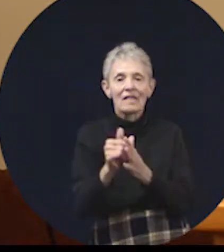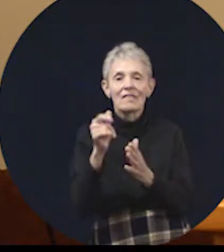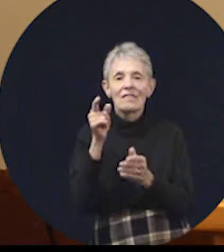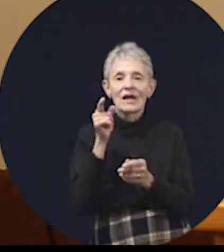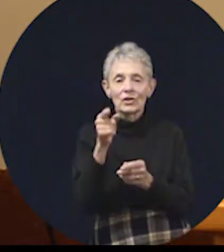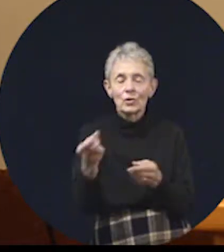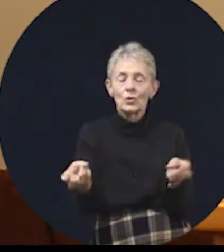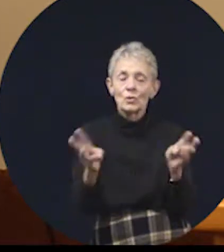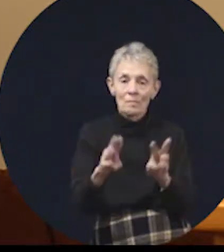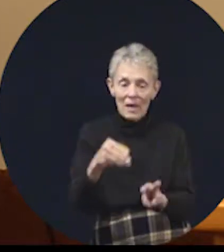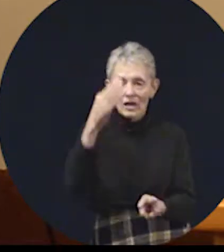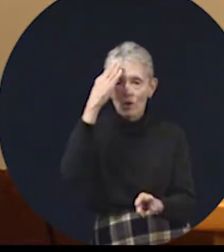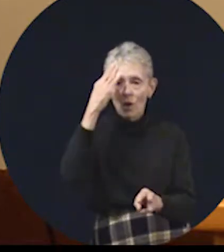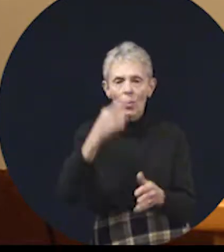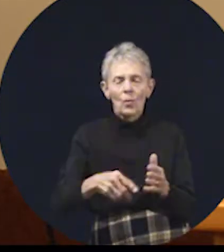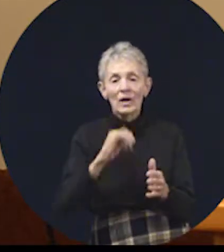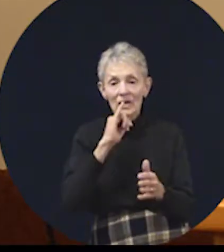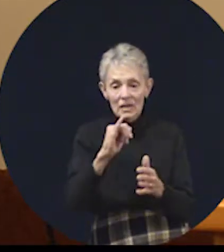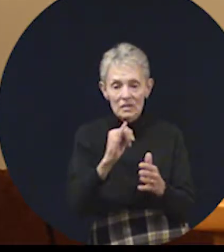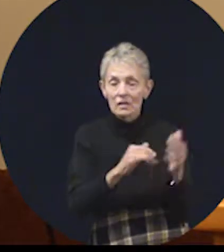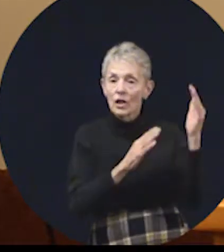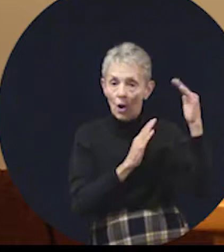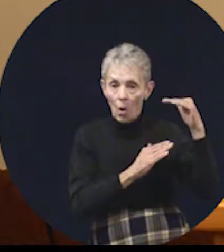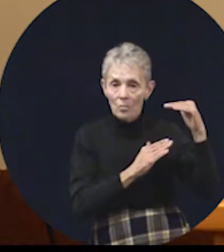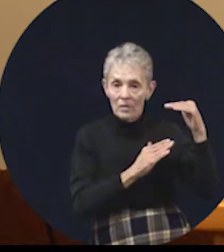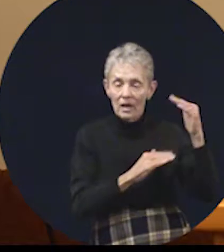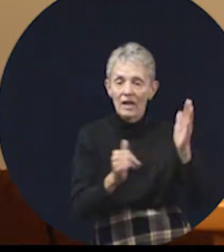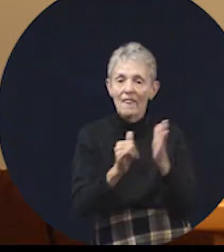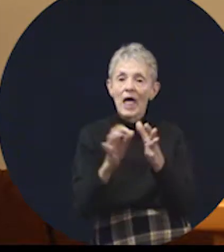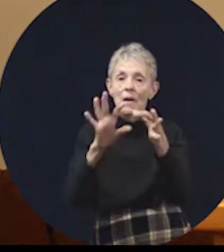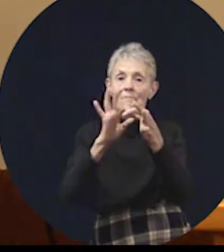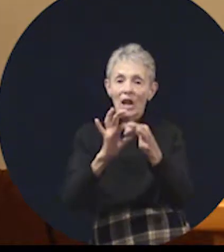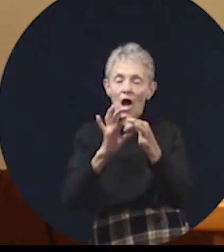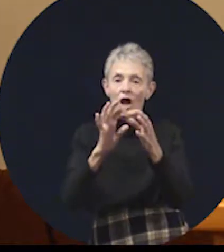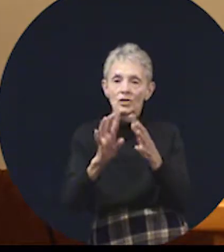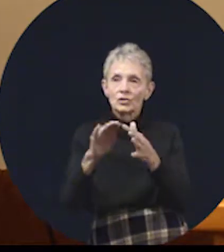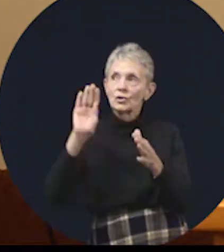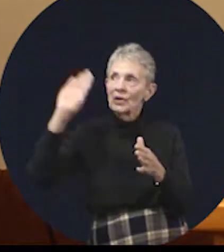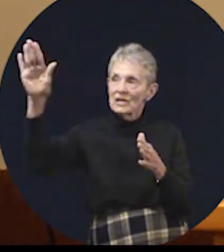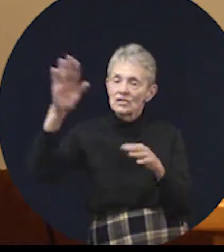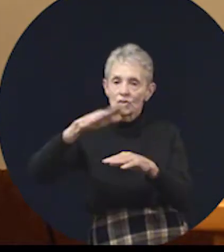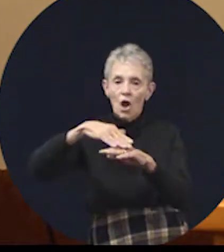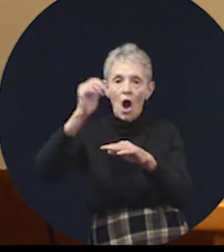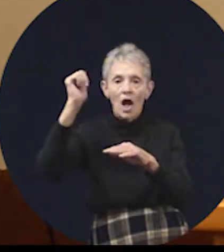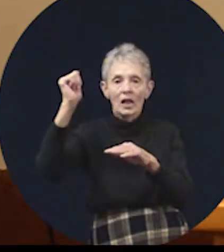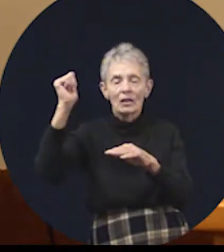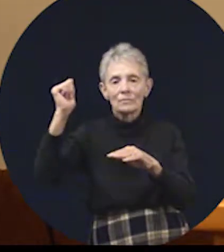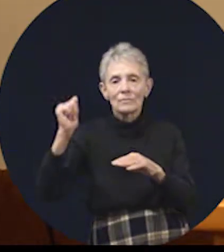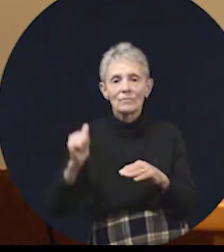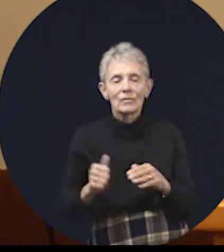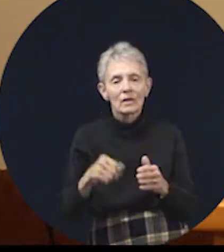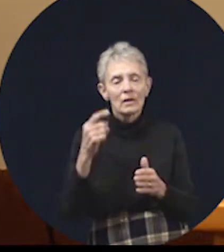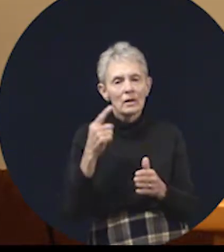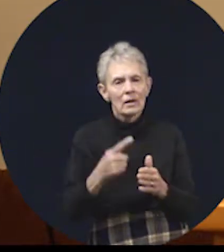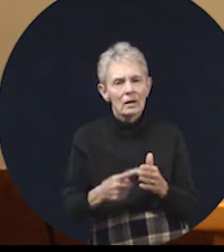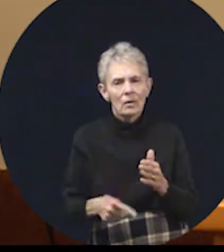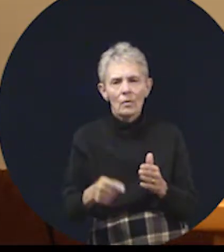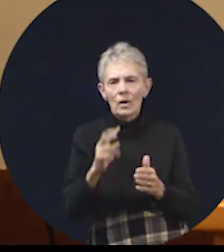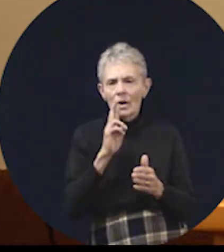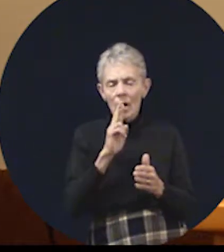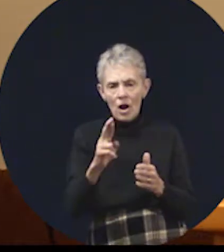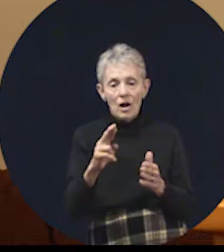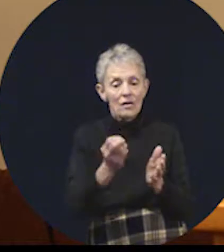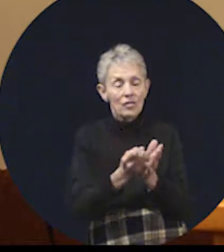may know what is the hope that belongs to His call. What are